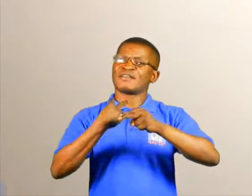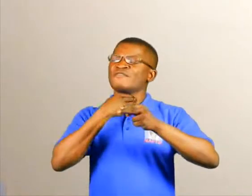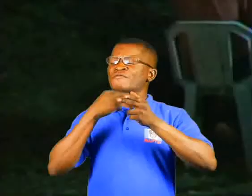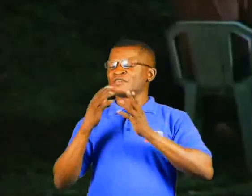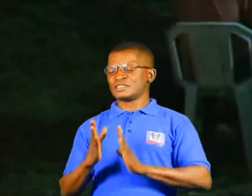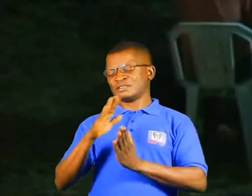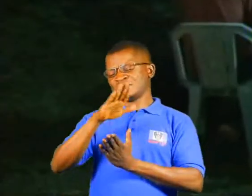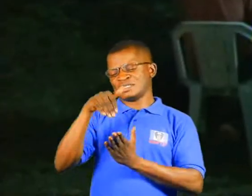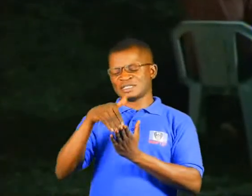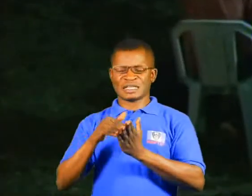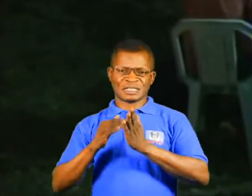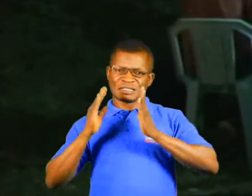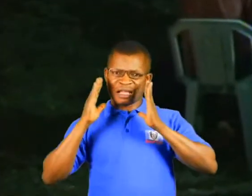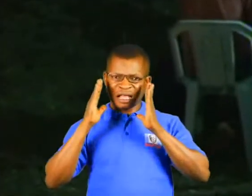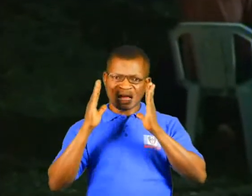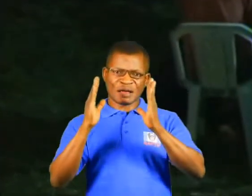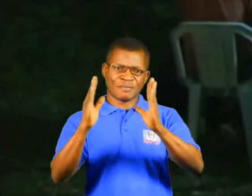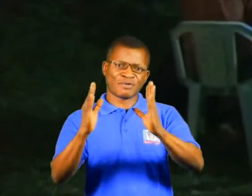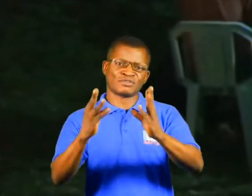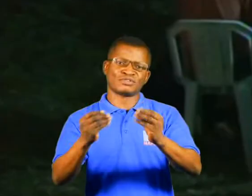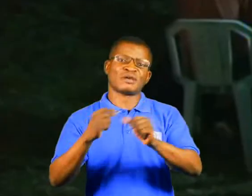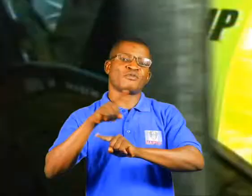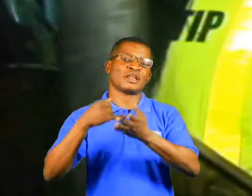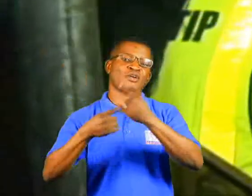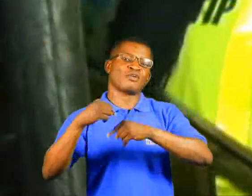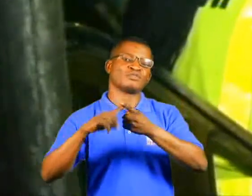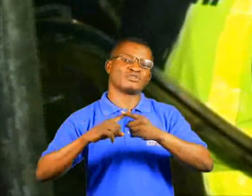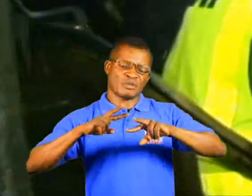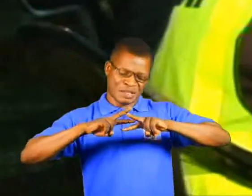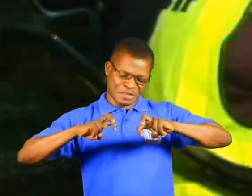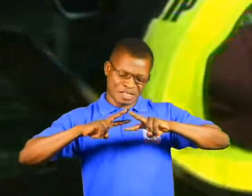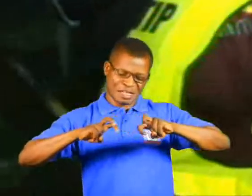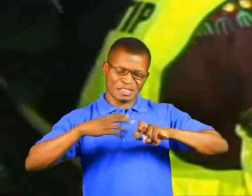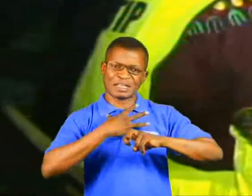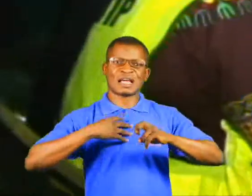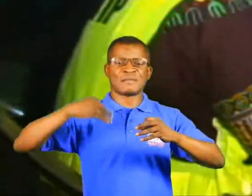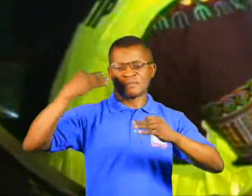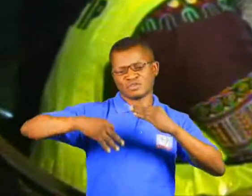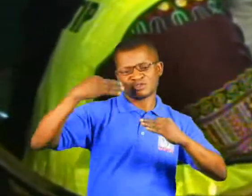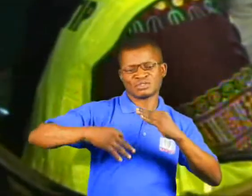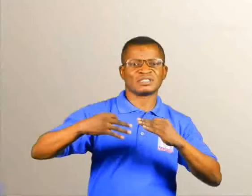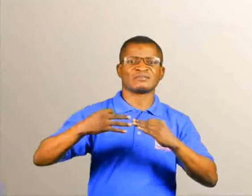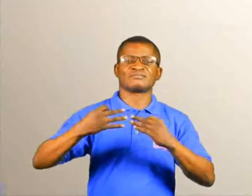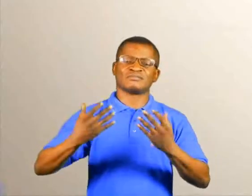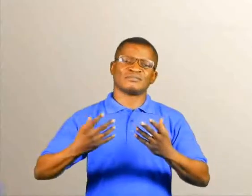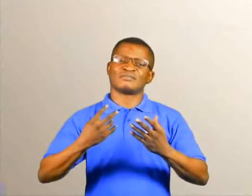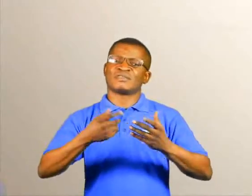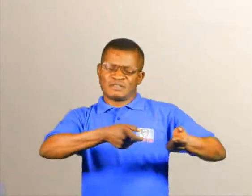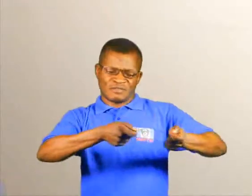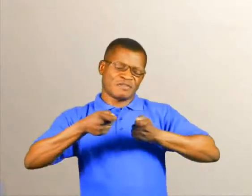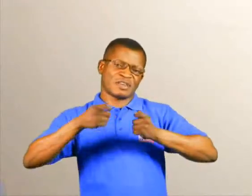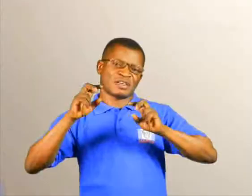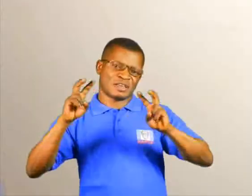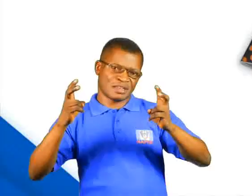enhance a victim-centered approach when it comes to investigating and prosecuting